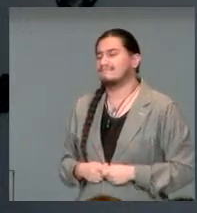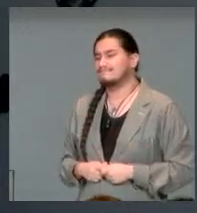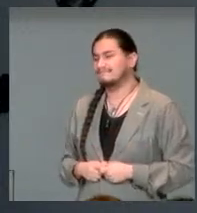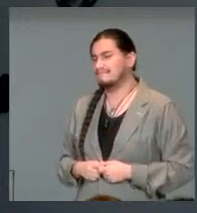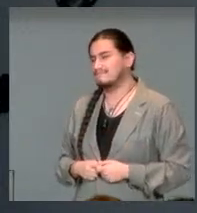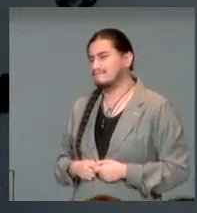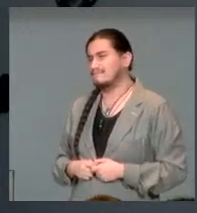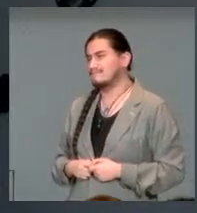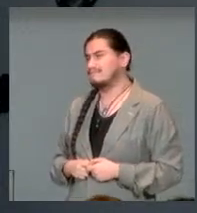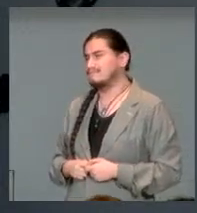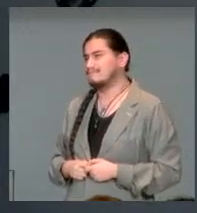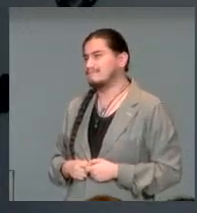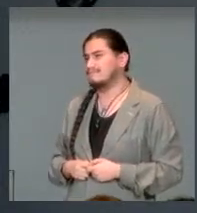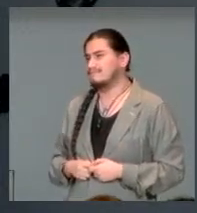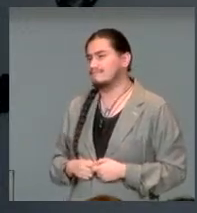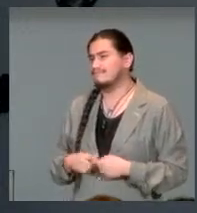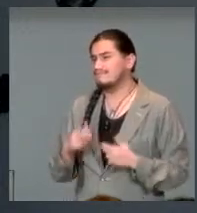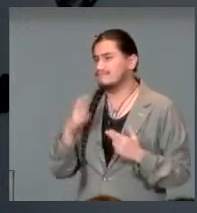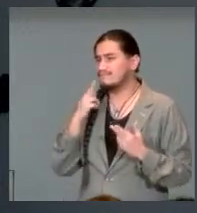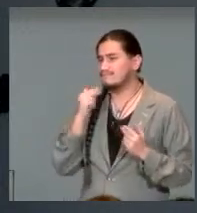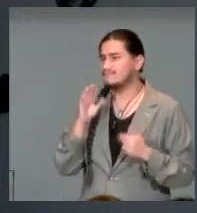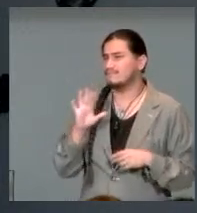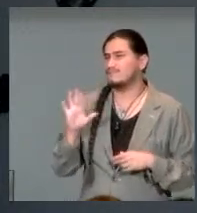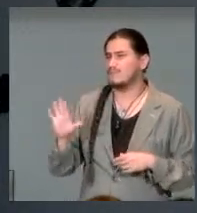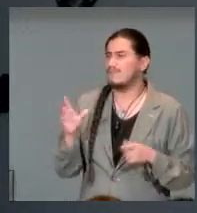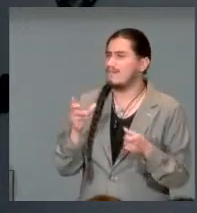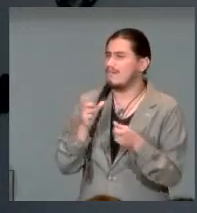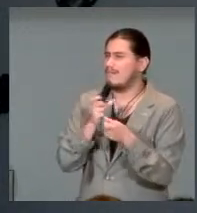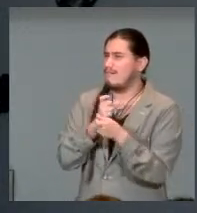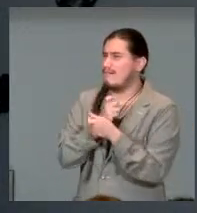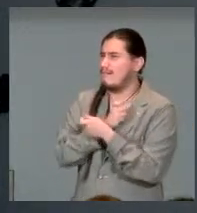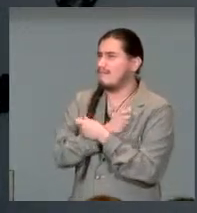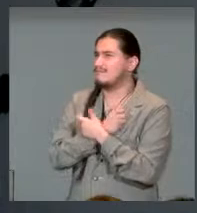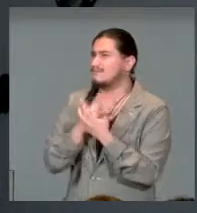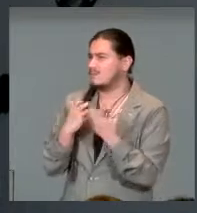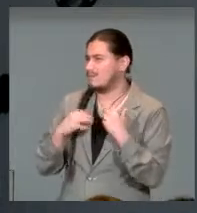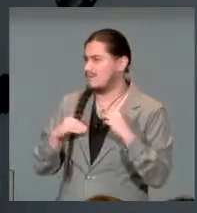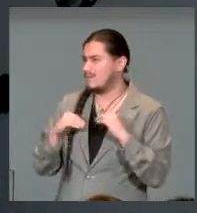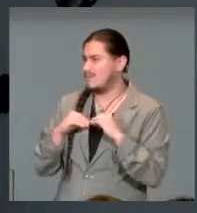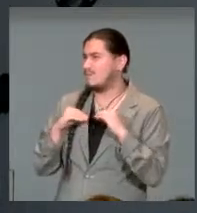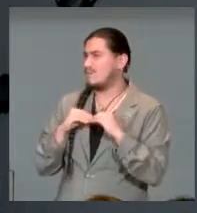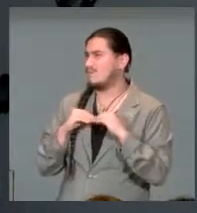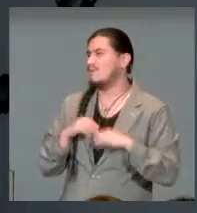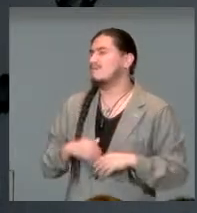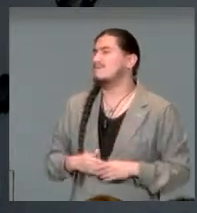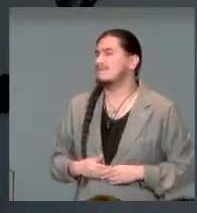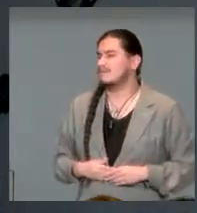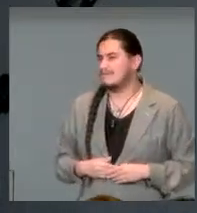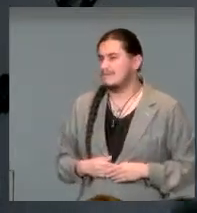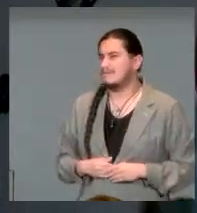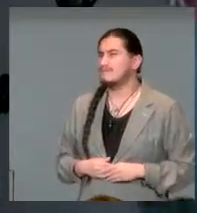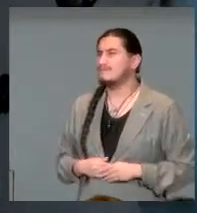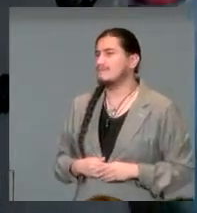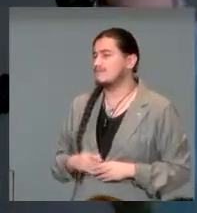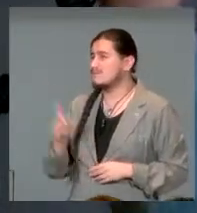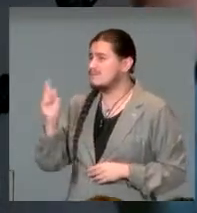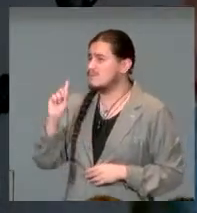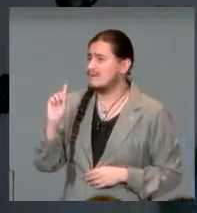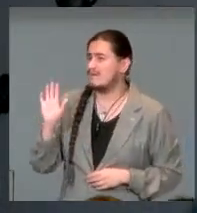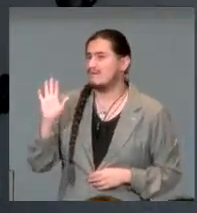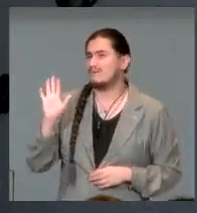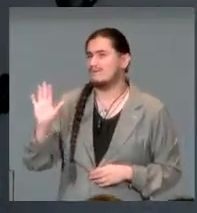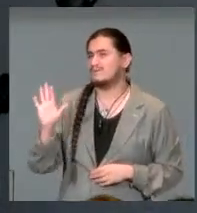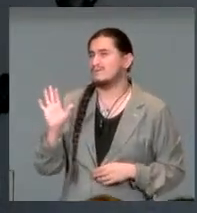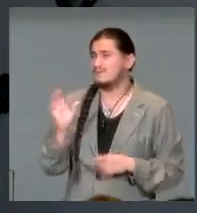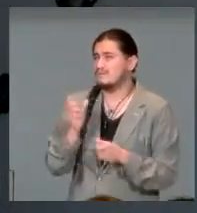volver a tus brazos otra vez. Llegaría hasta donde estés.